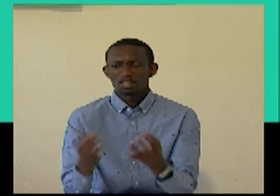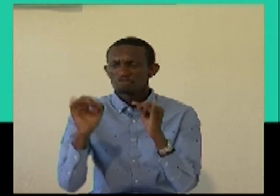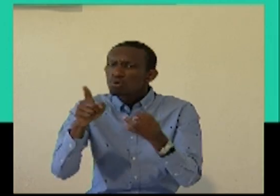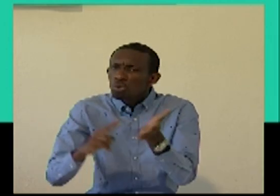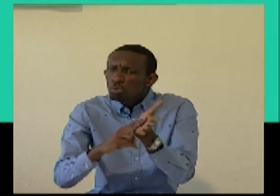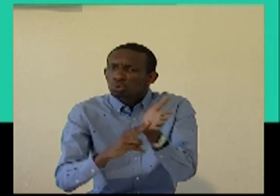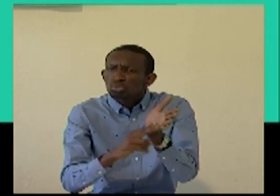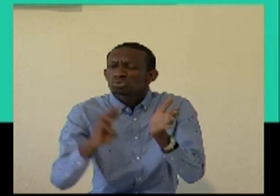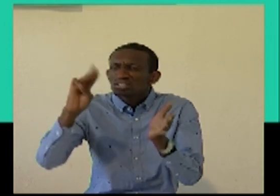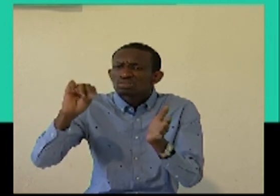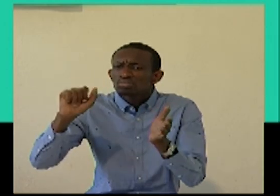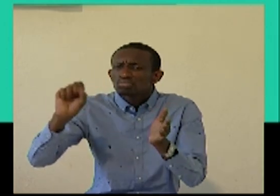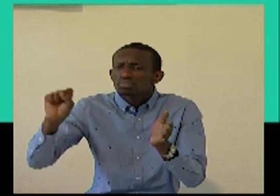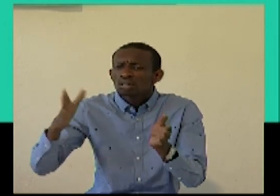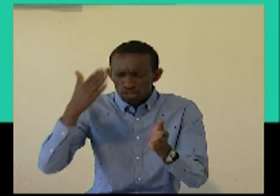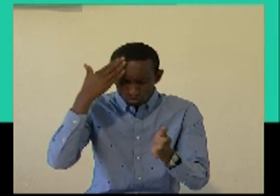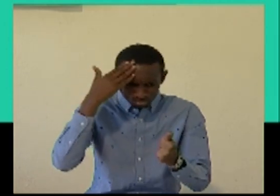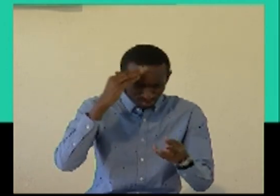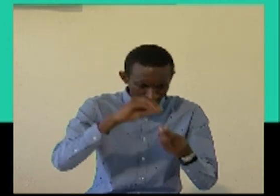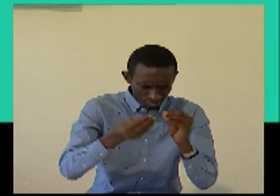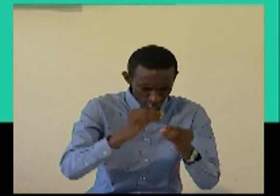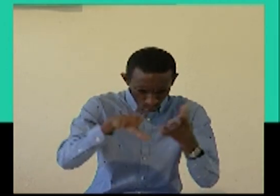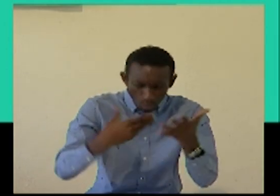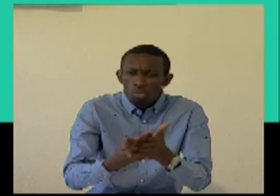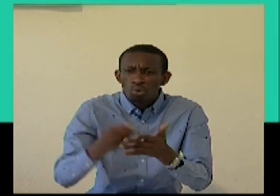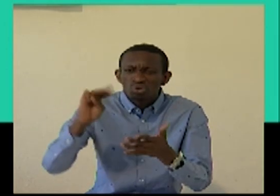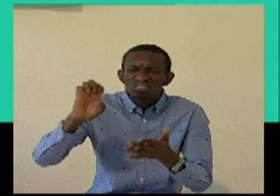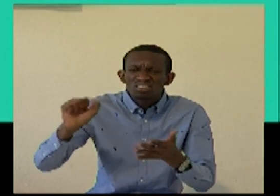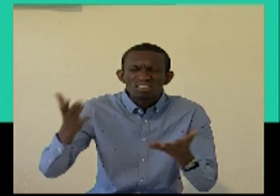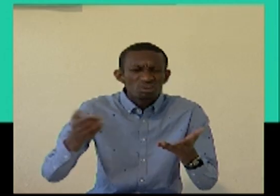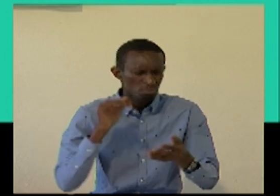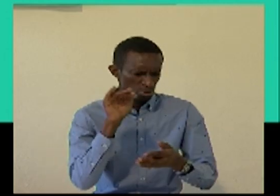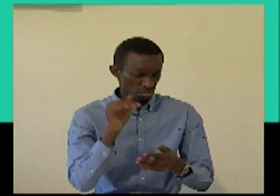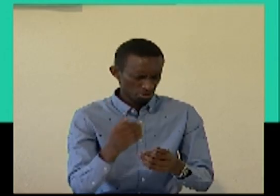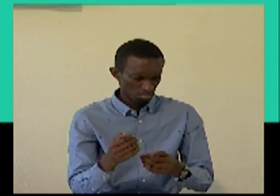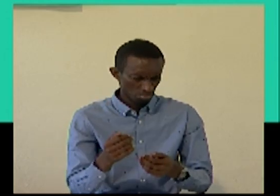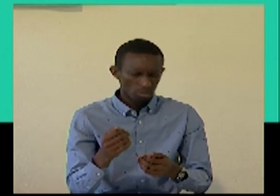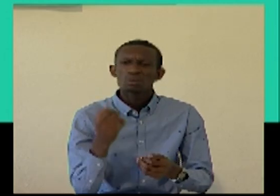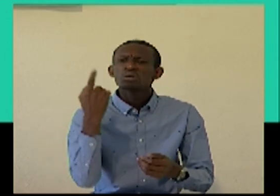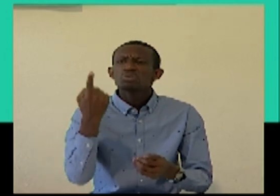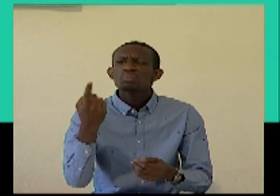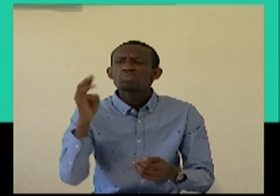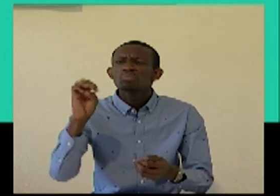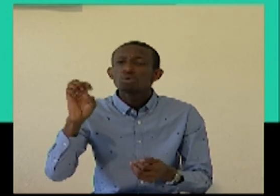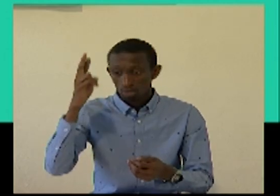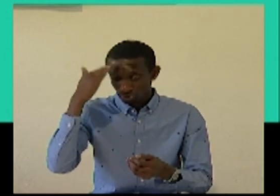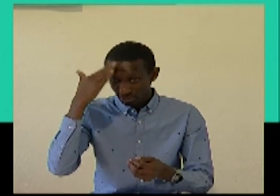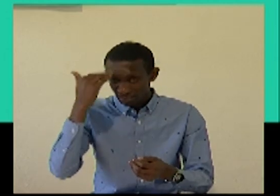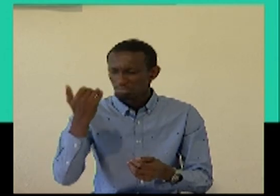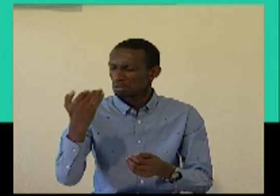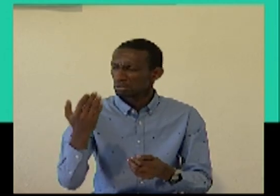have the total mass of particles, and we know the molar mass of 1 mole of particles. You can get the number of